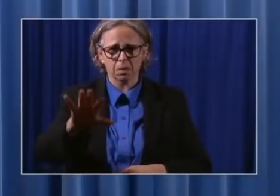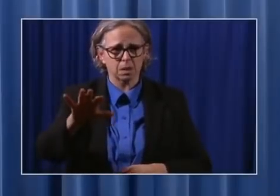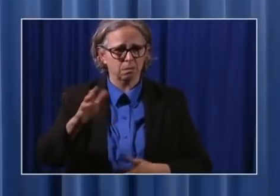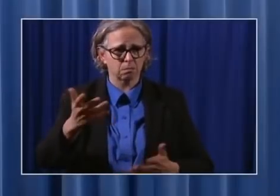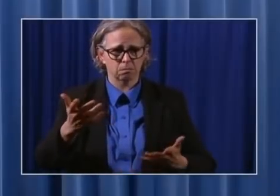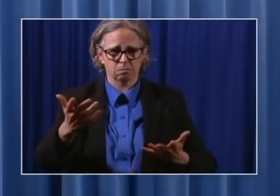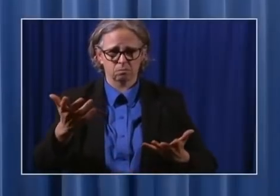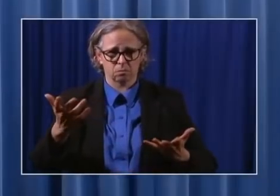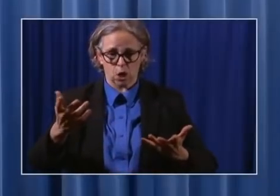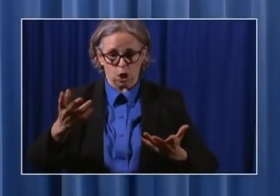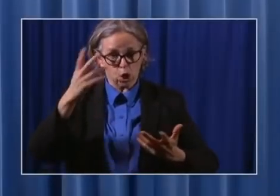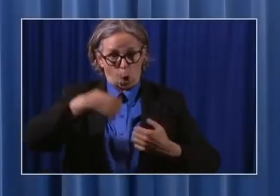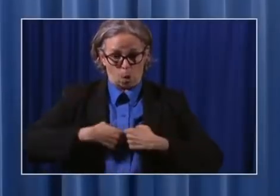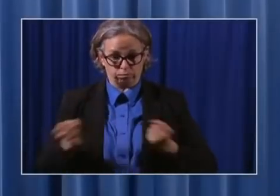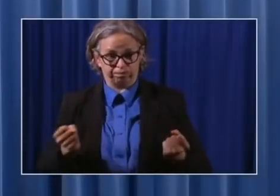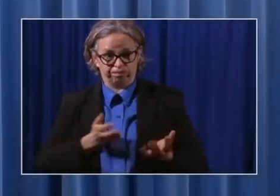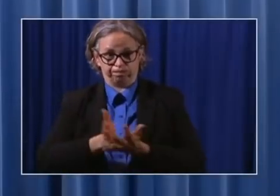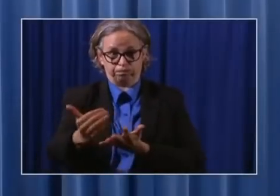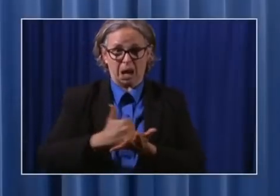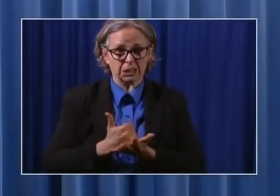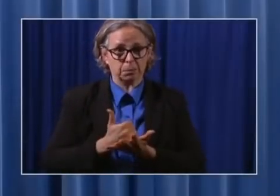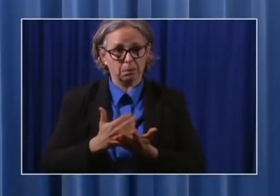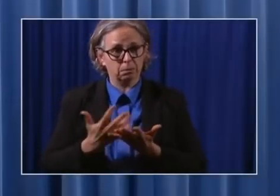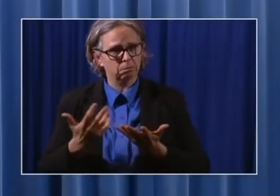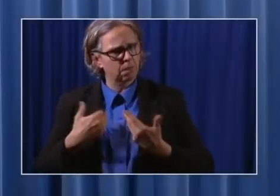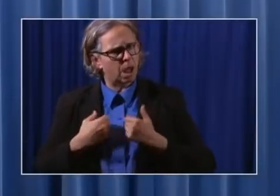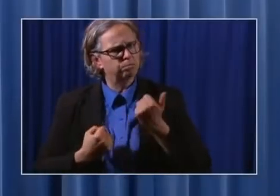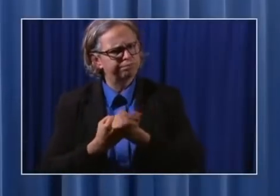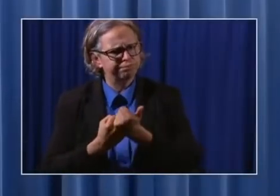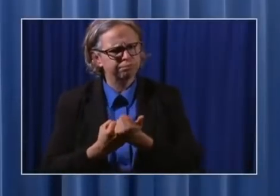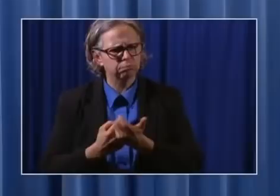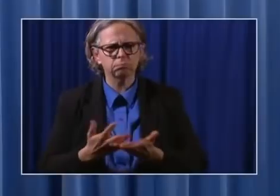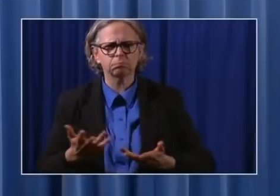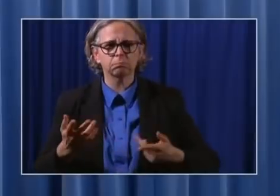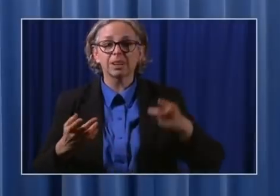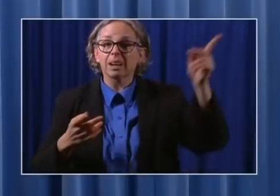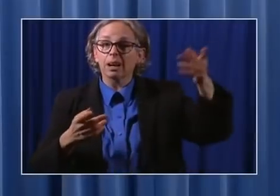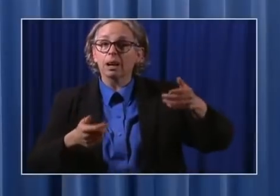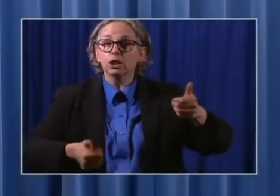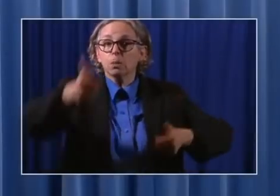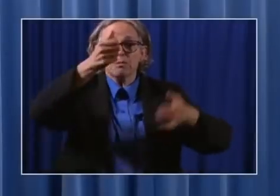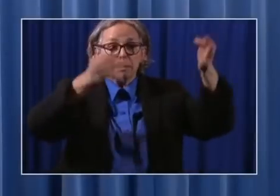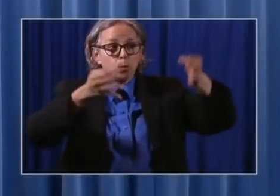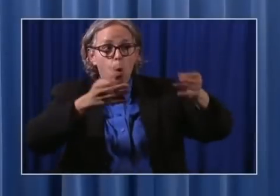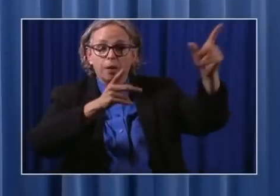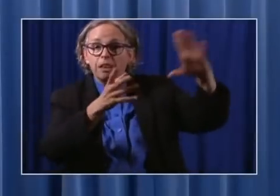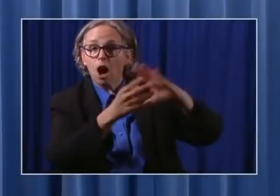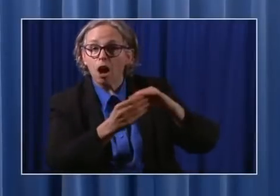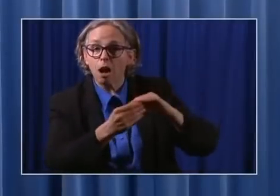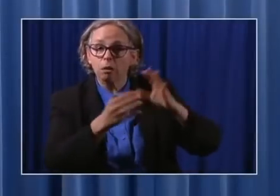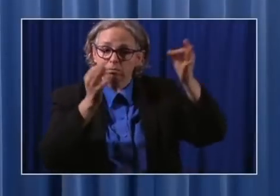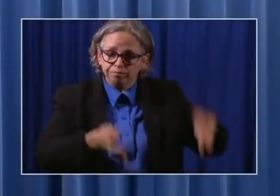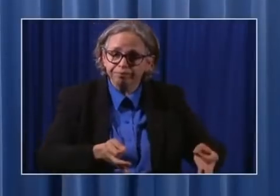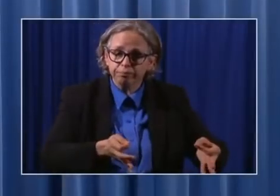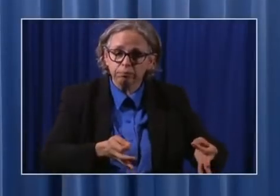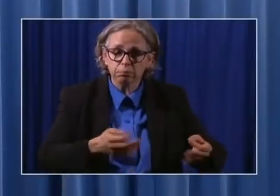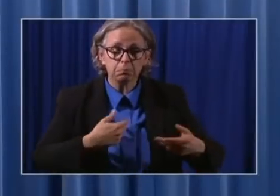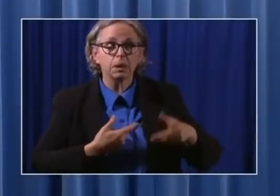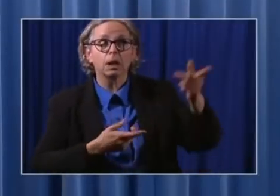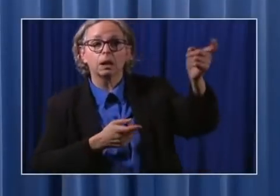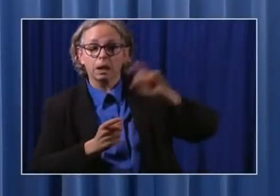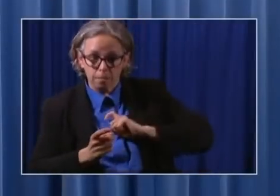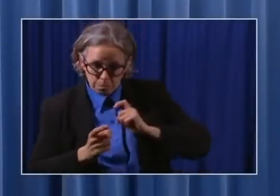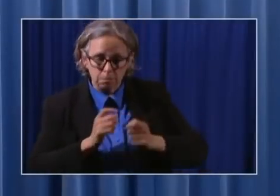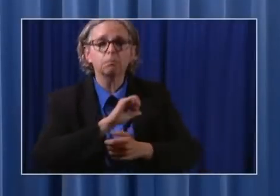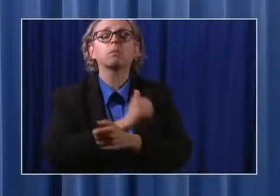States Supreme Court decisions allow. I'm for as much disclosure as we can have in Ohio that the Supreme